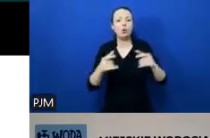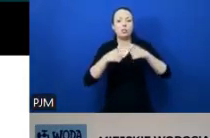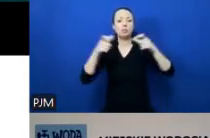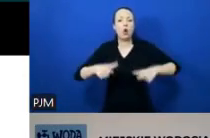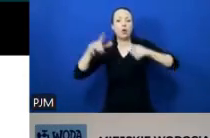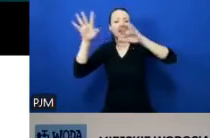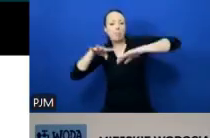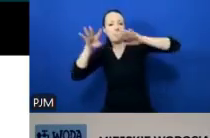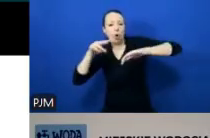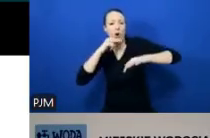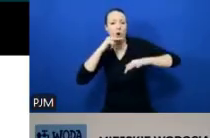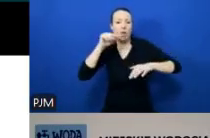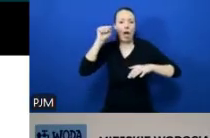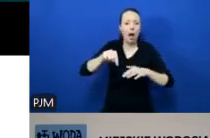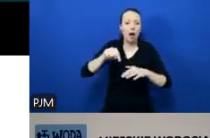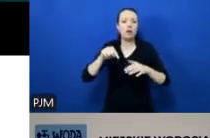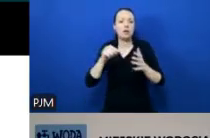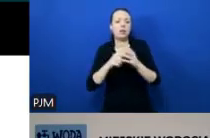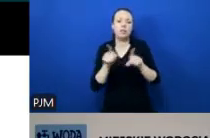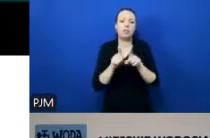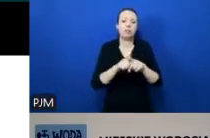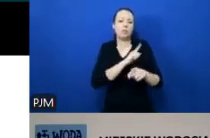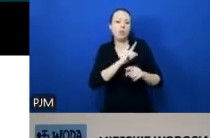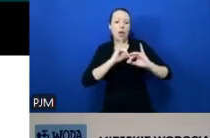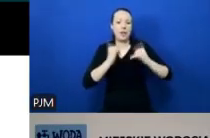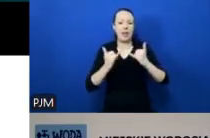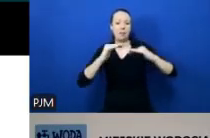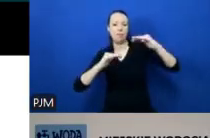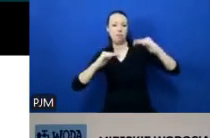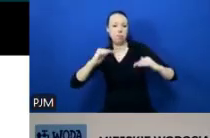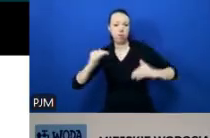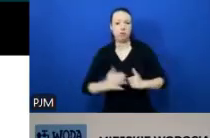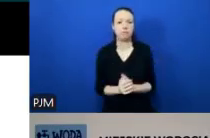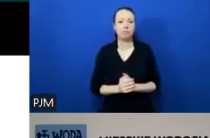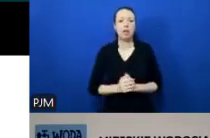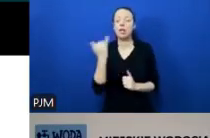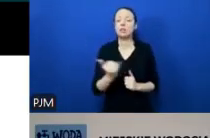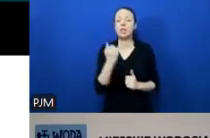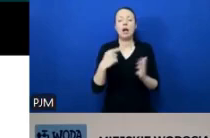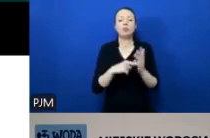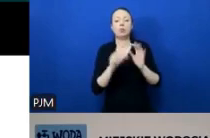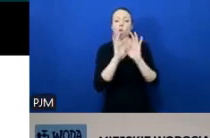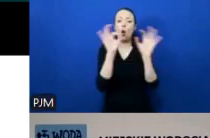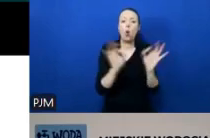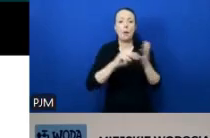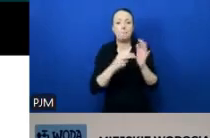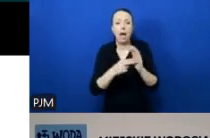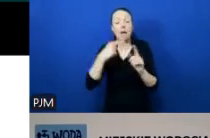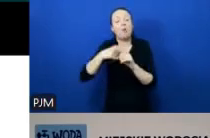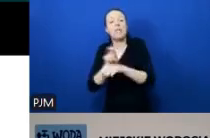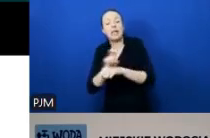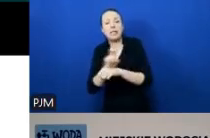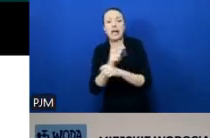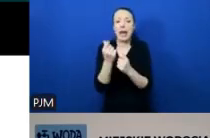regulation. After each simulation at the hydraulic level, we provided an engineering